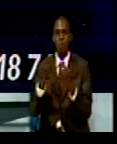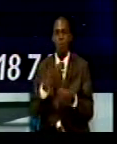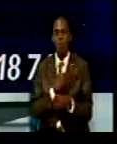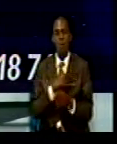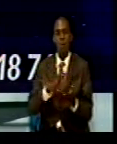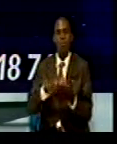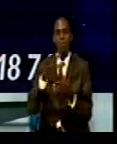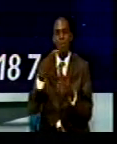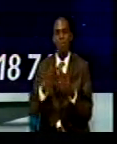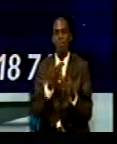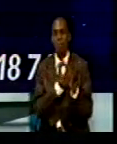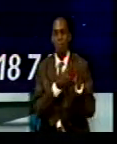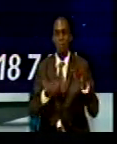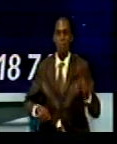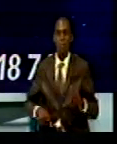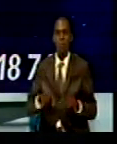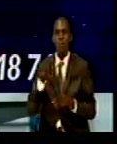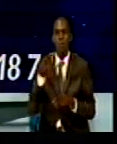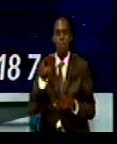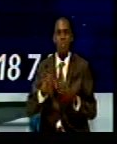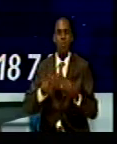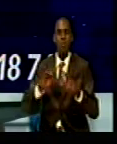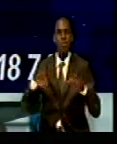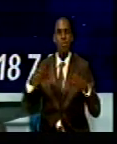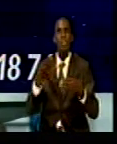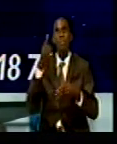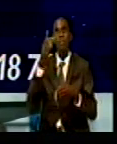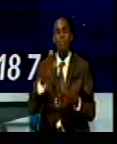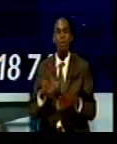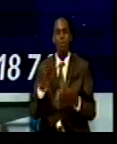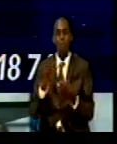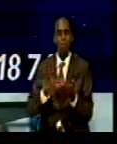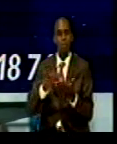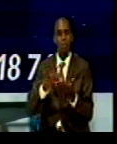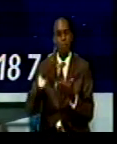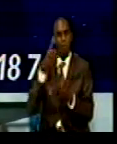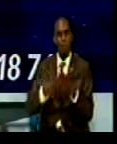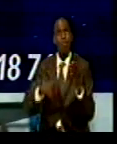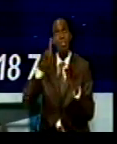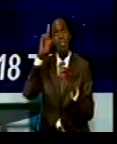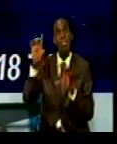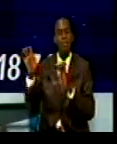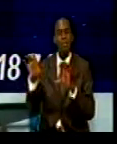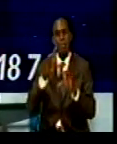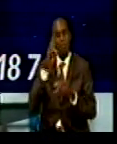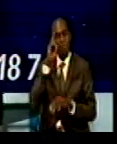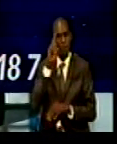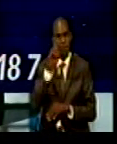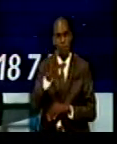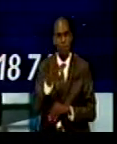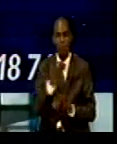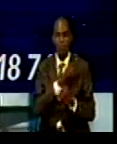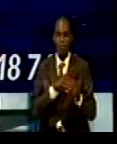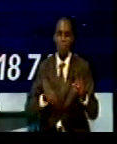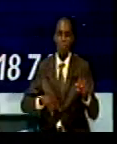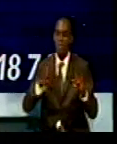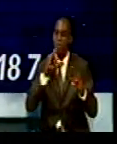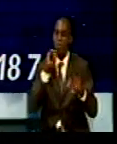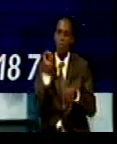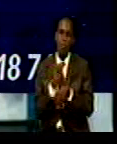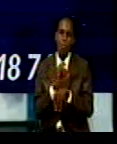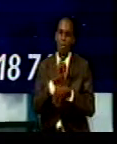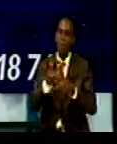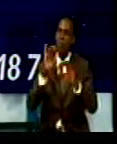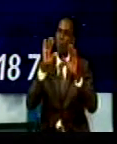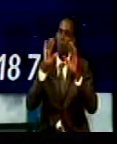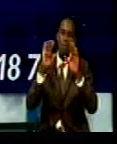Lord. You need to give God the glory for what he has done for you. The Lord is working wonders. Great, great